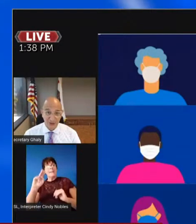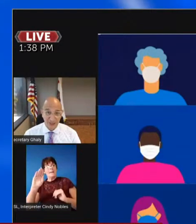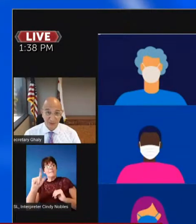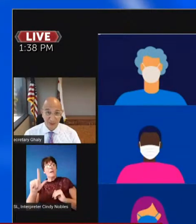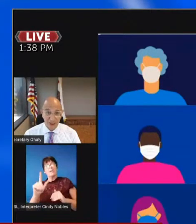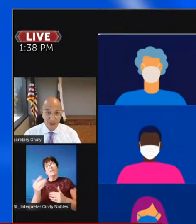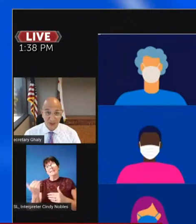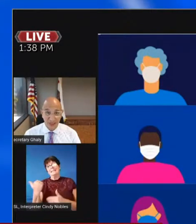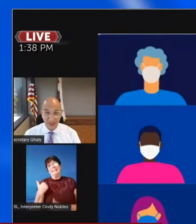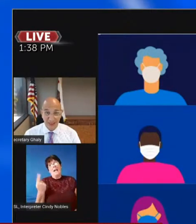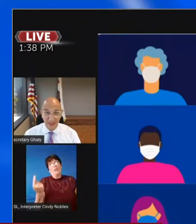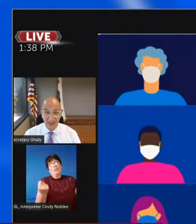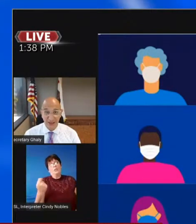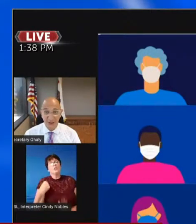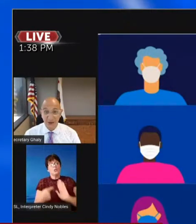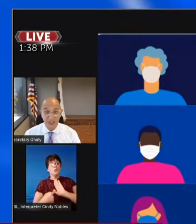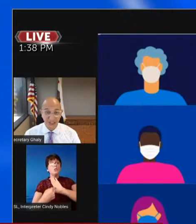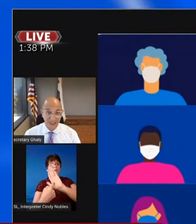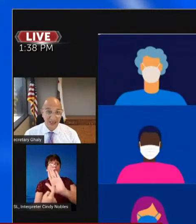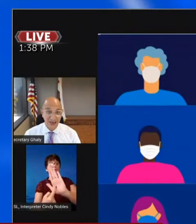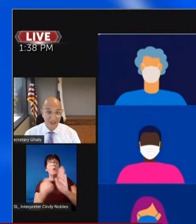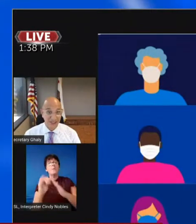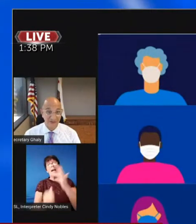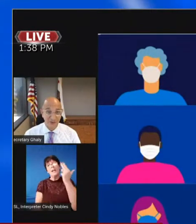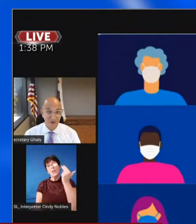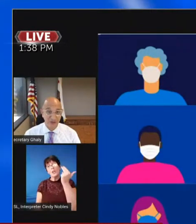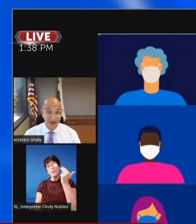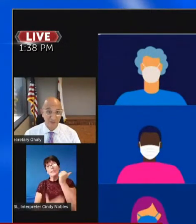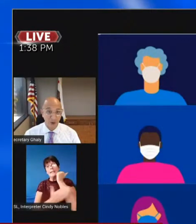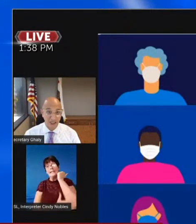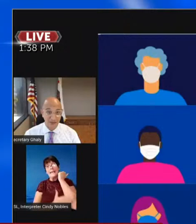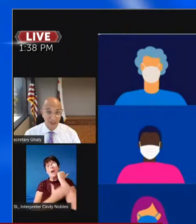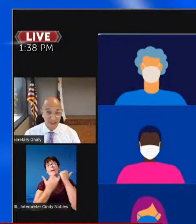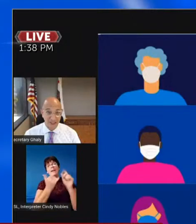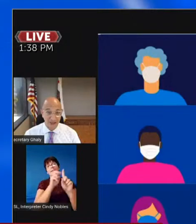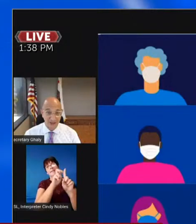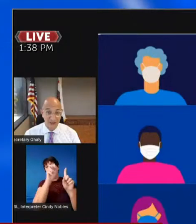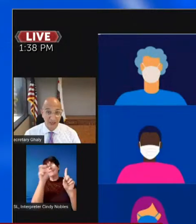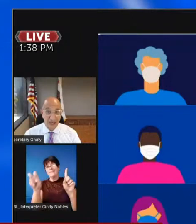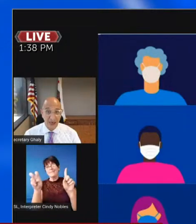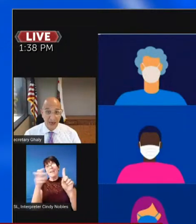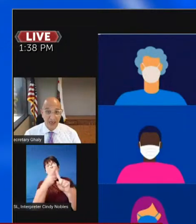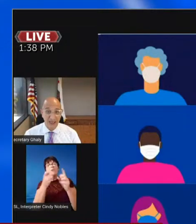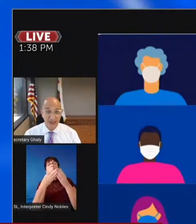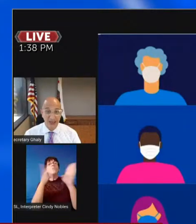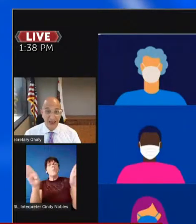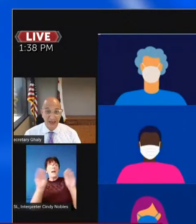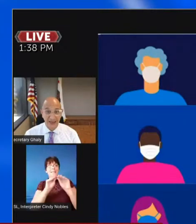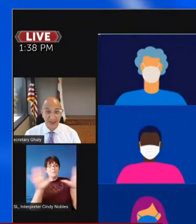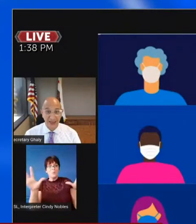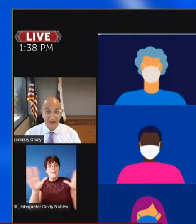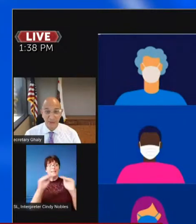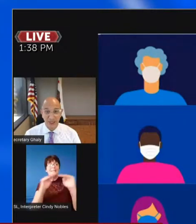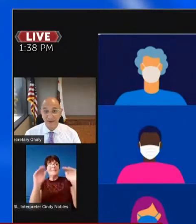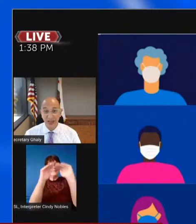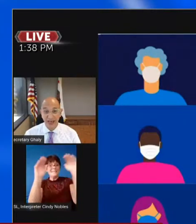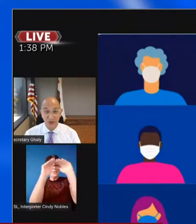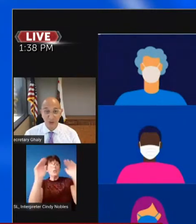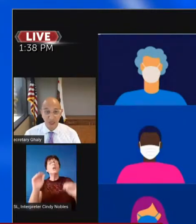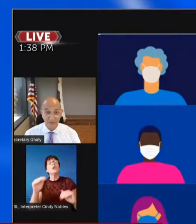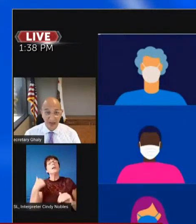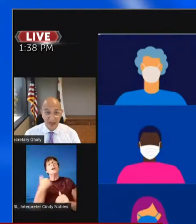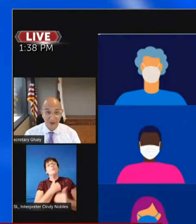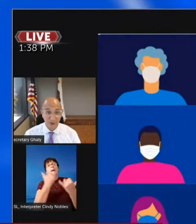past Tuesday, we showed that 13 counties have moved out of widespread tier, that we have